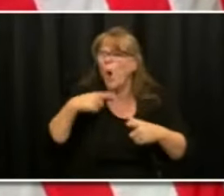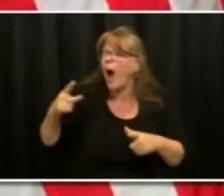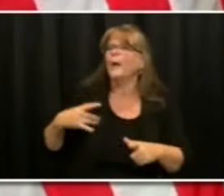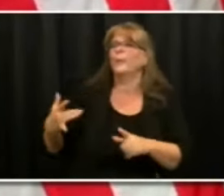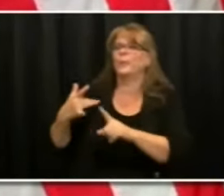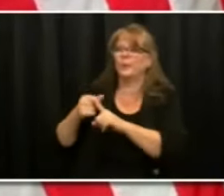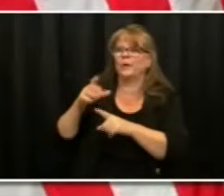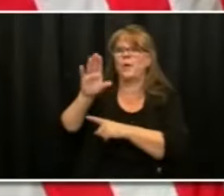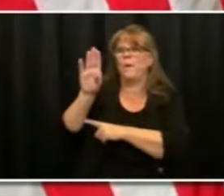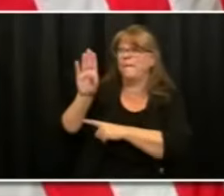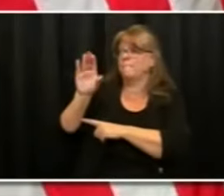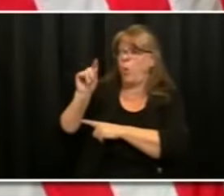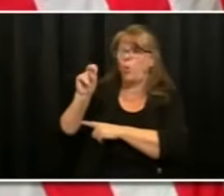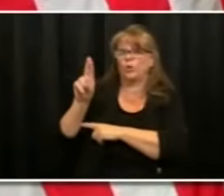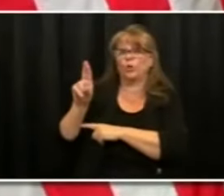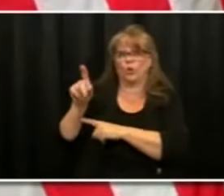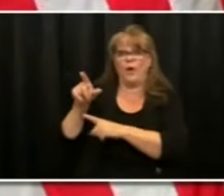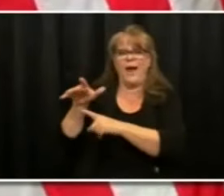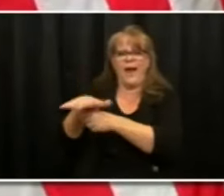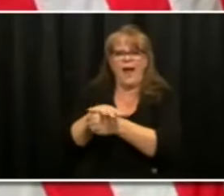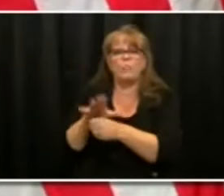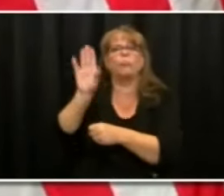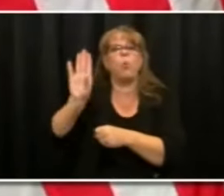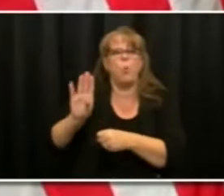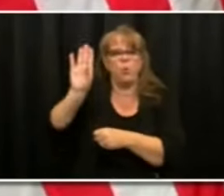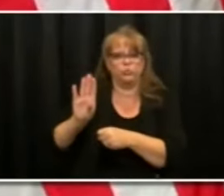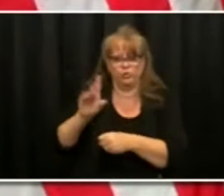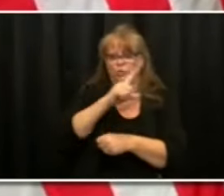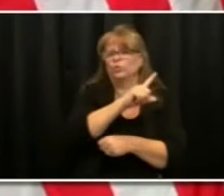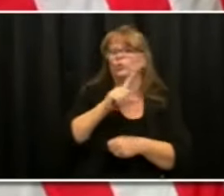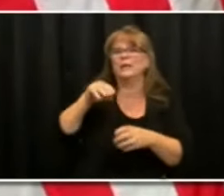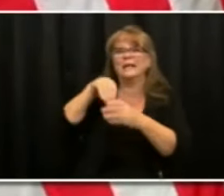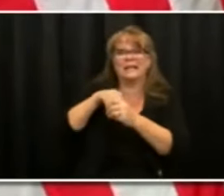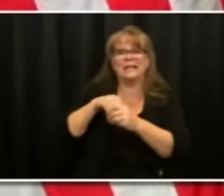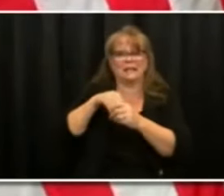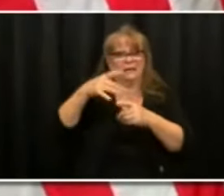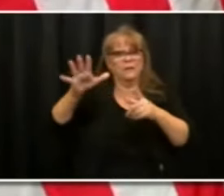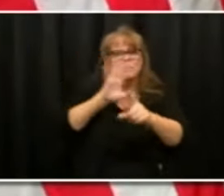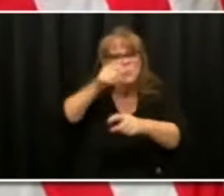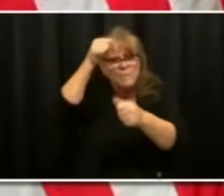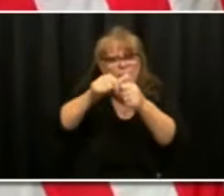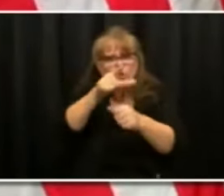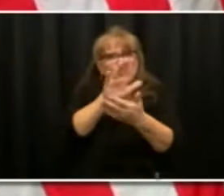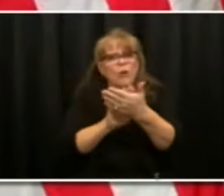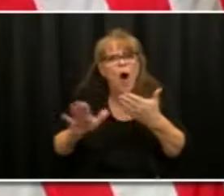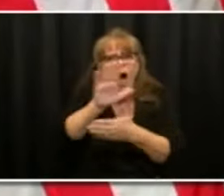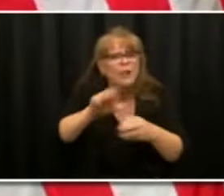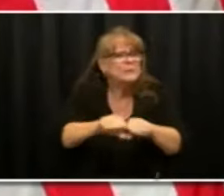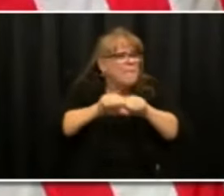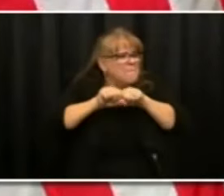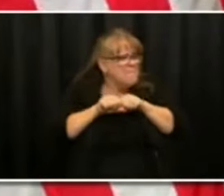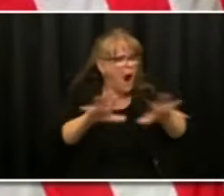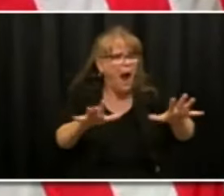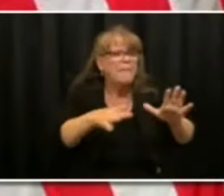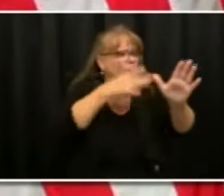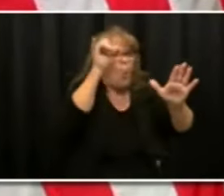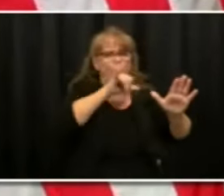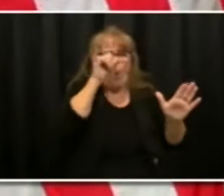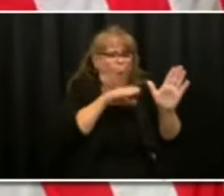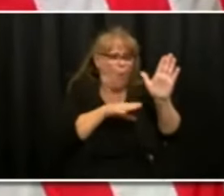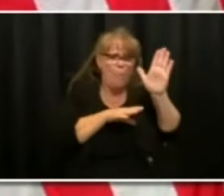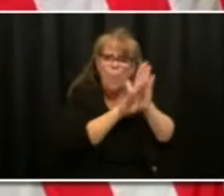was the site of a hotspot about 3 weeks ago with extensive increases in their rate, acted